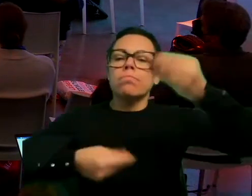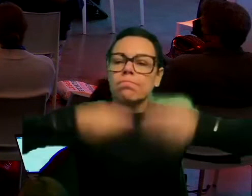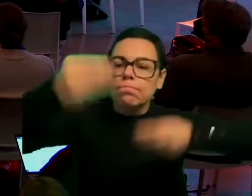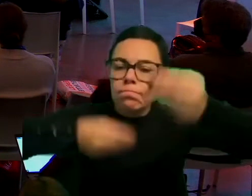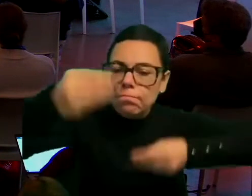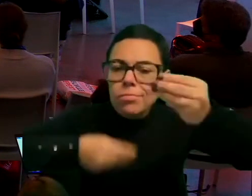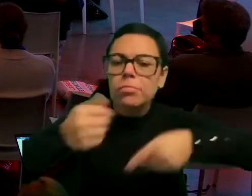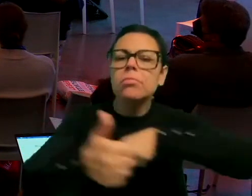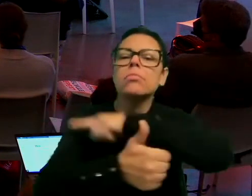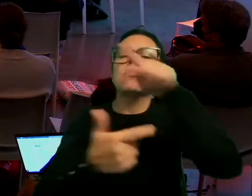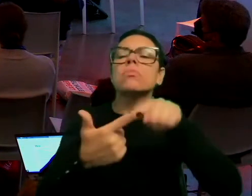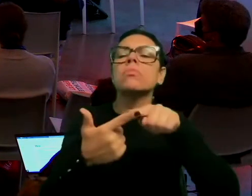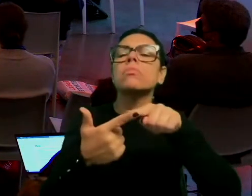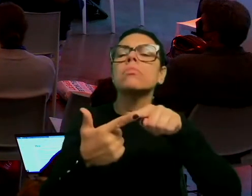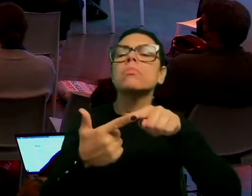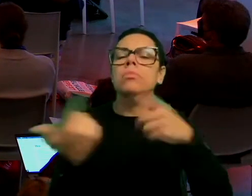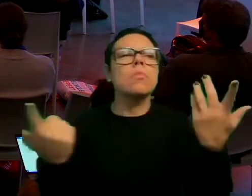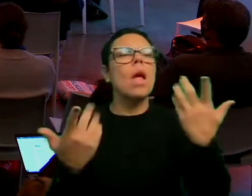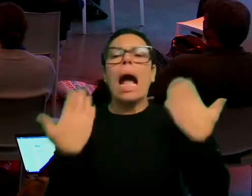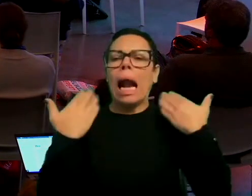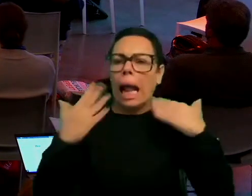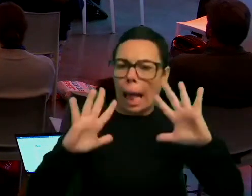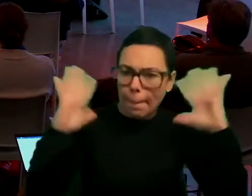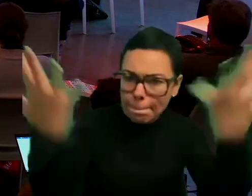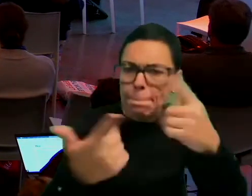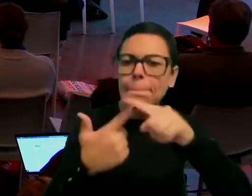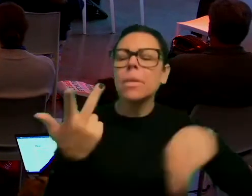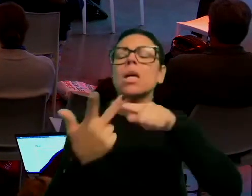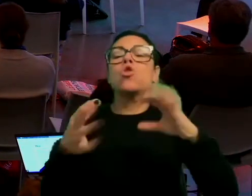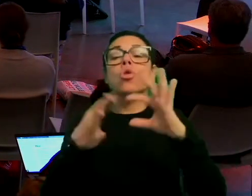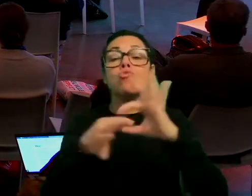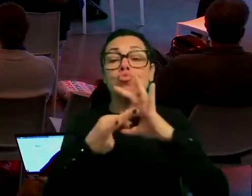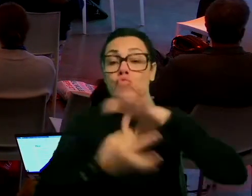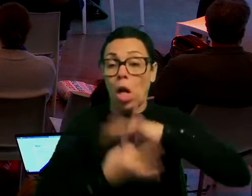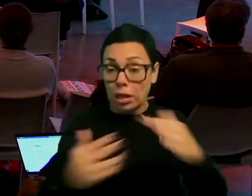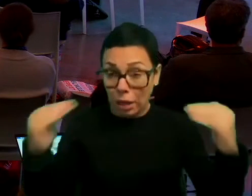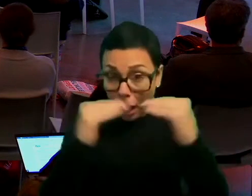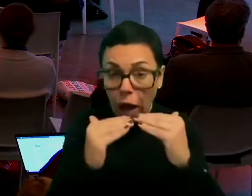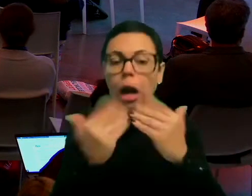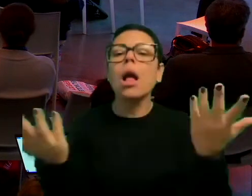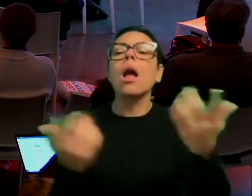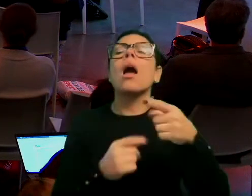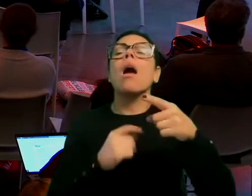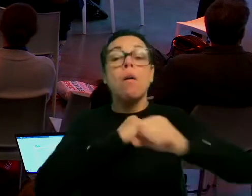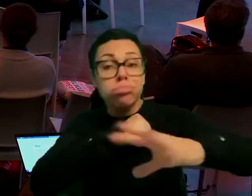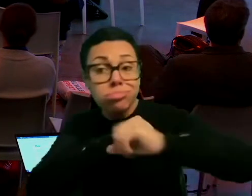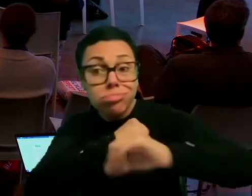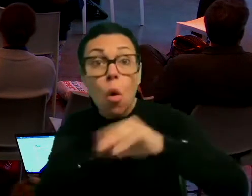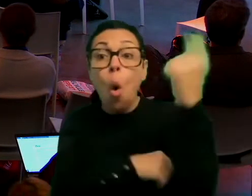very much in fashion in a lot of member states, not only Sweden, but also many others.